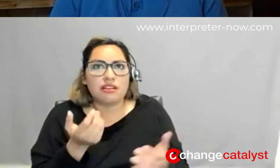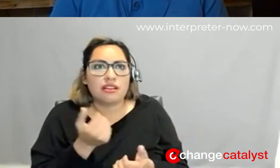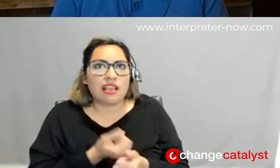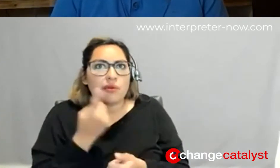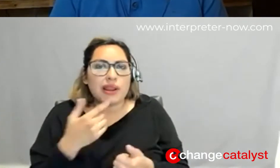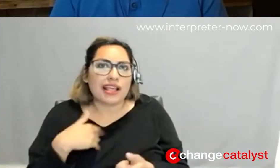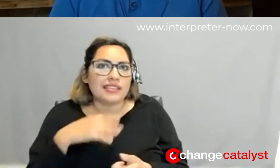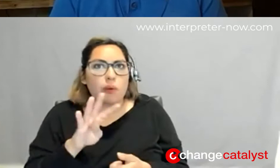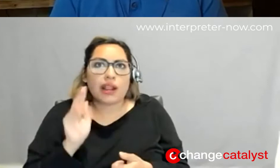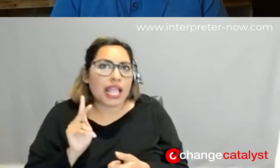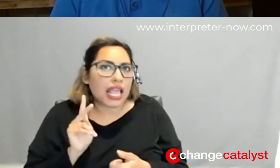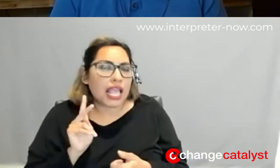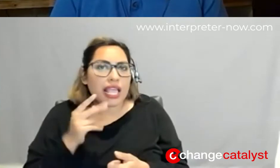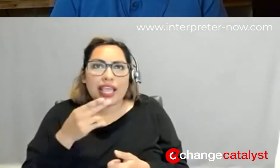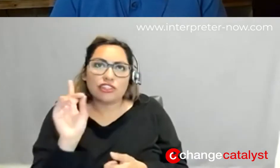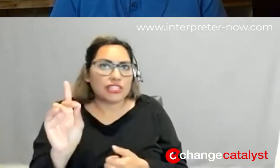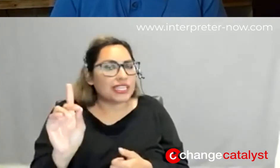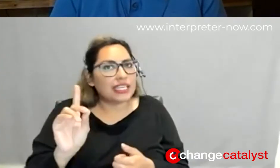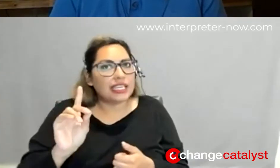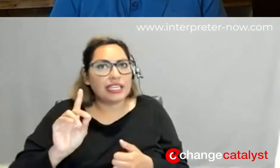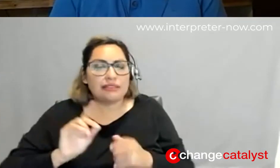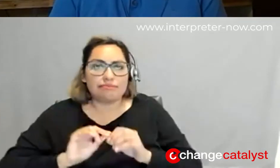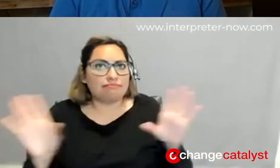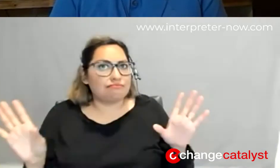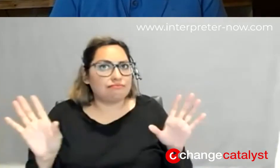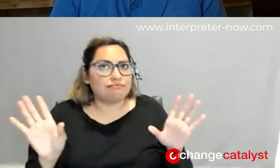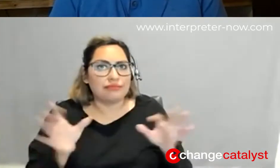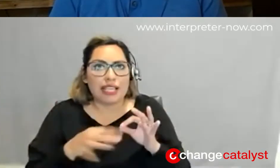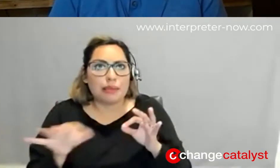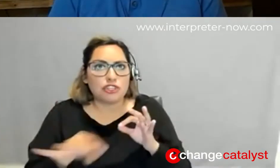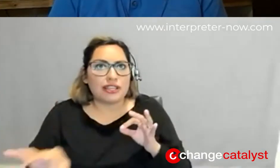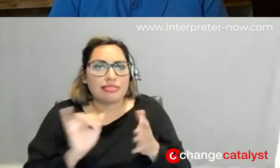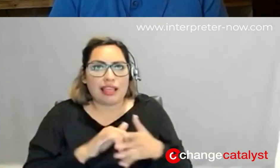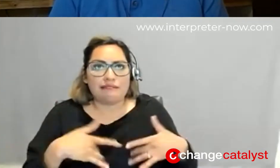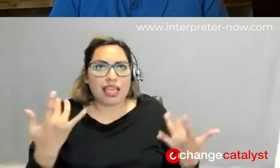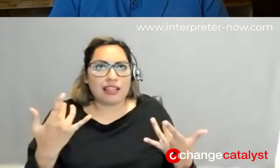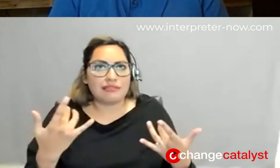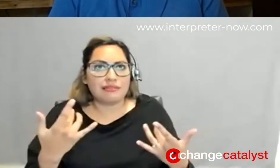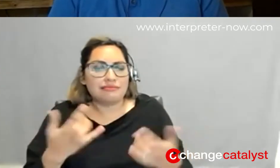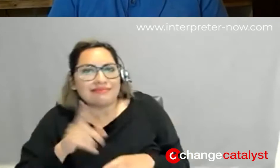4K HD cell phones capturing the event. So you couldn't avoid it, right? Now,